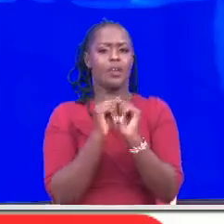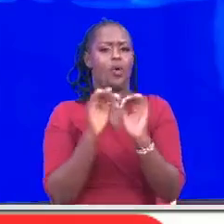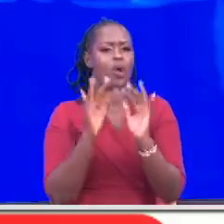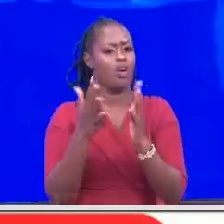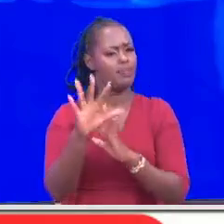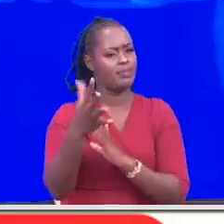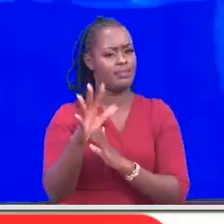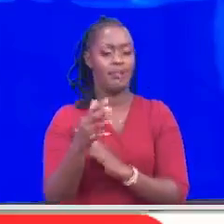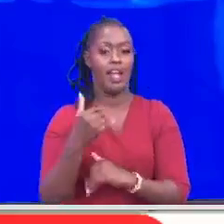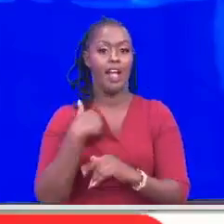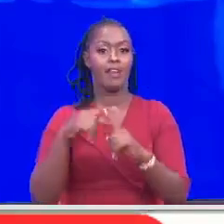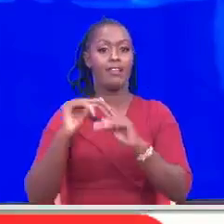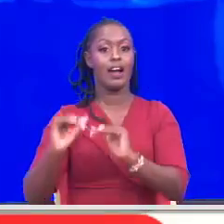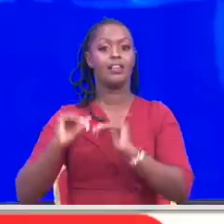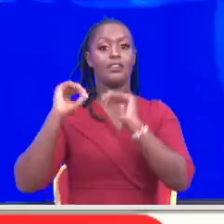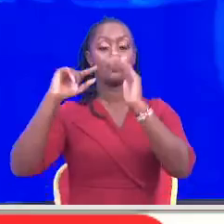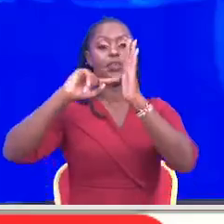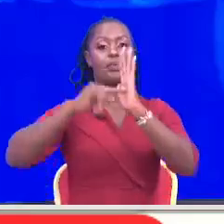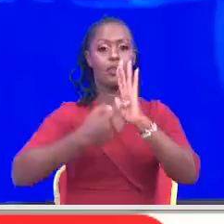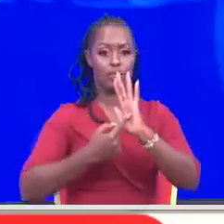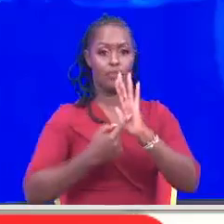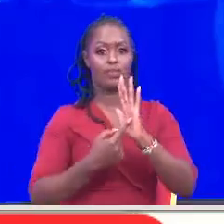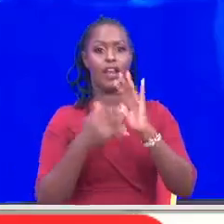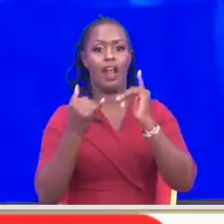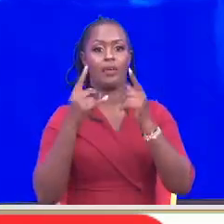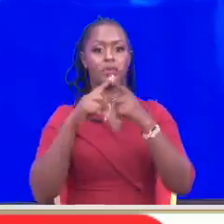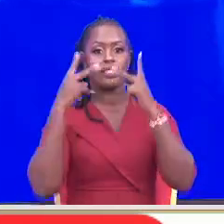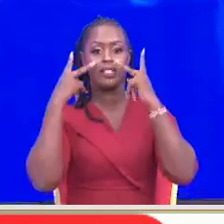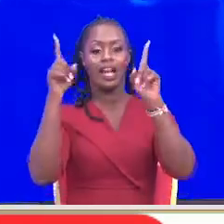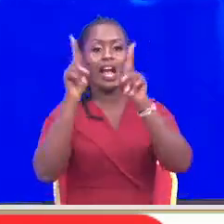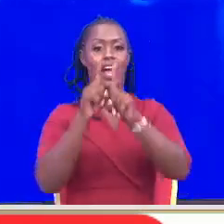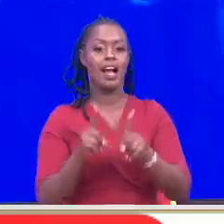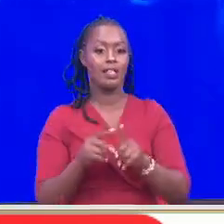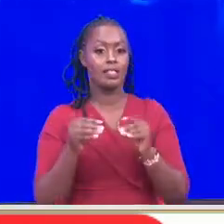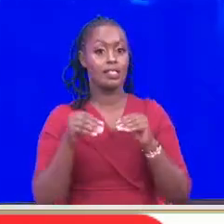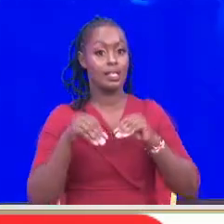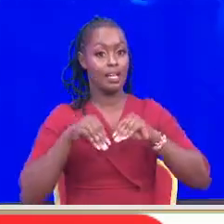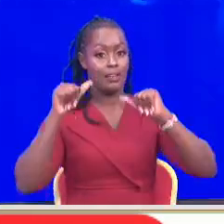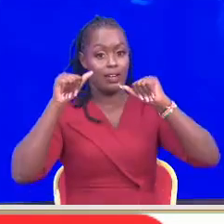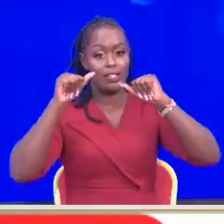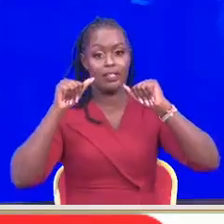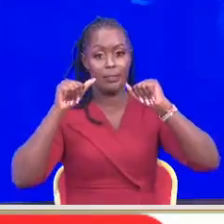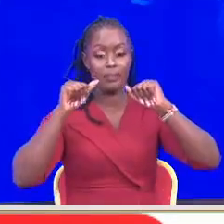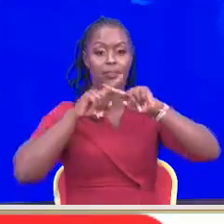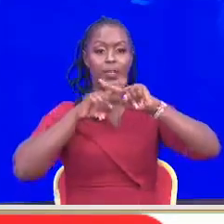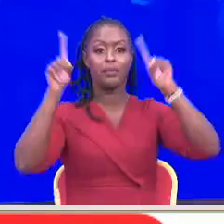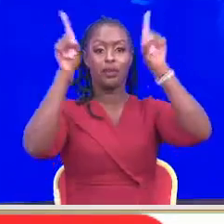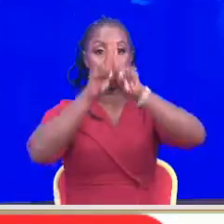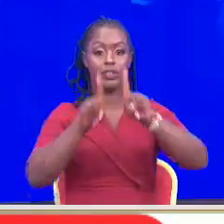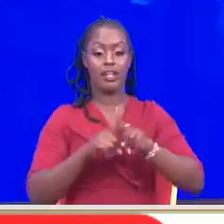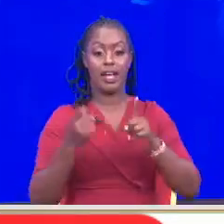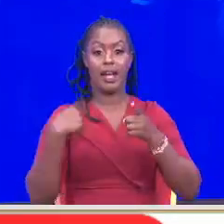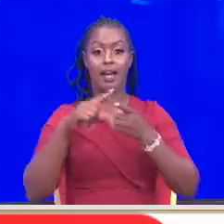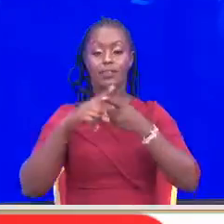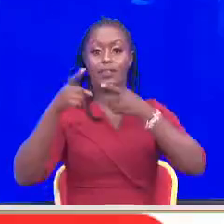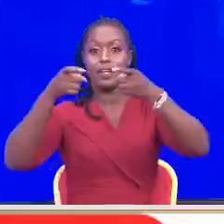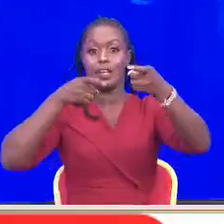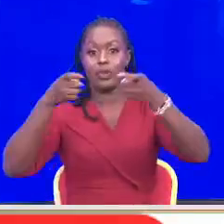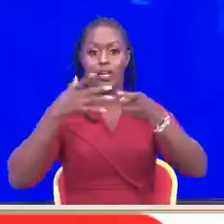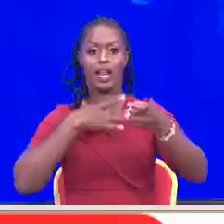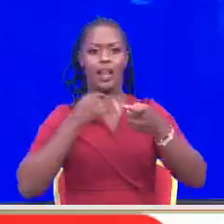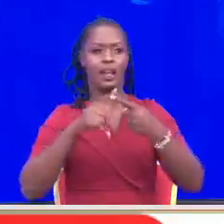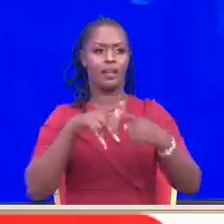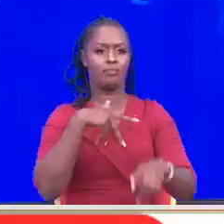trials advanced to the point of looking at efficacy. But also there are issues around regulatory barriers, like